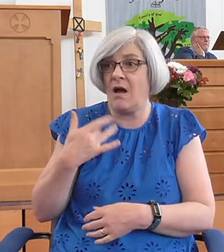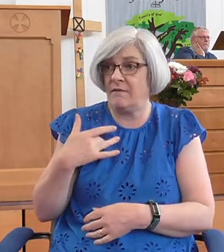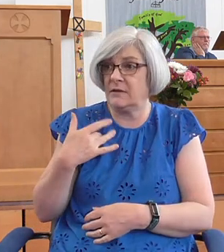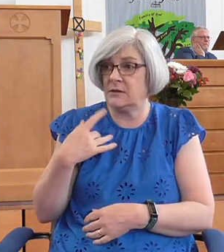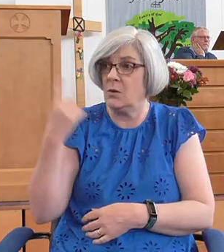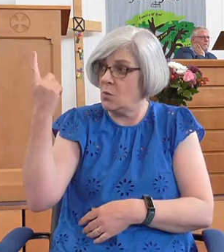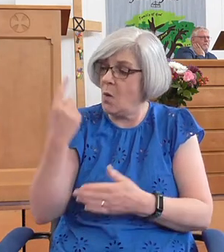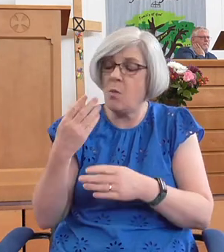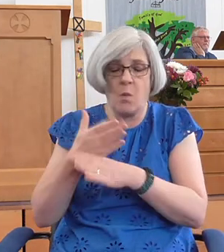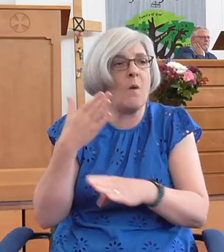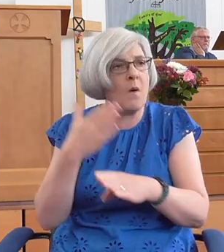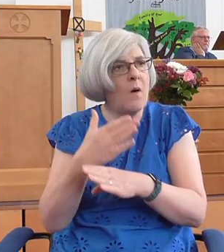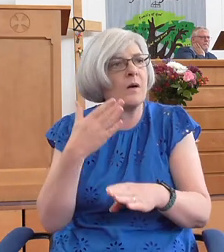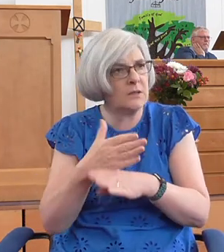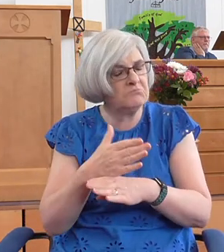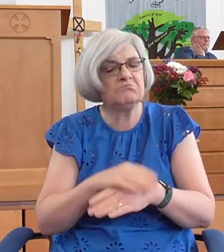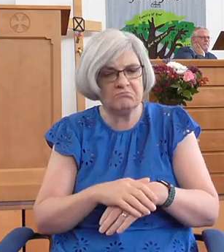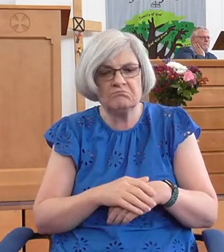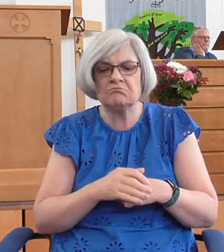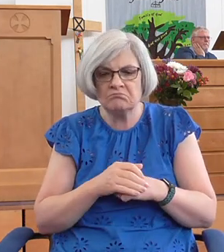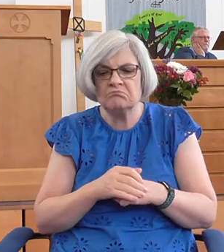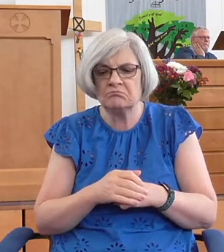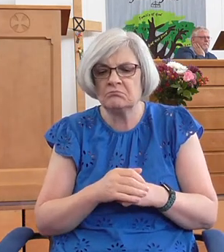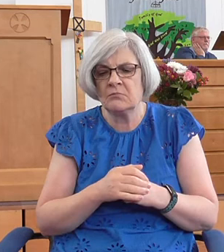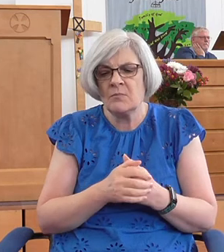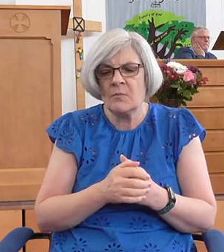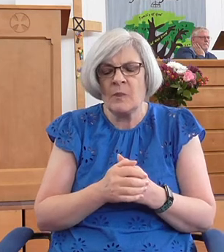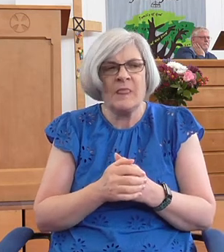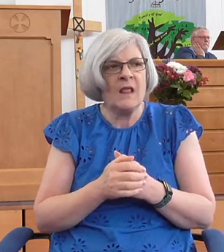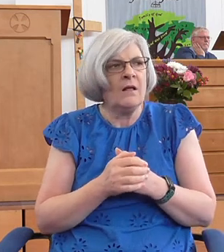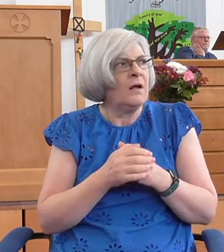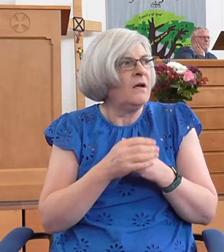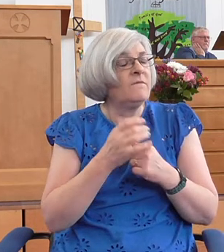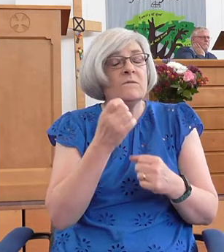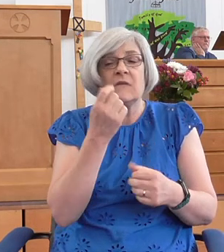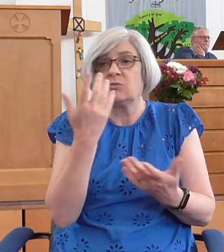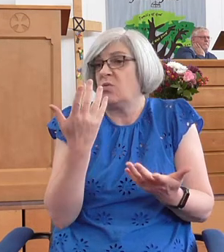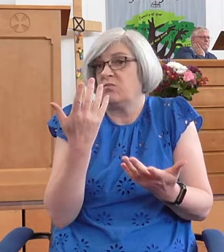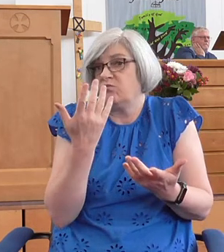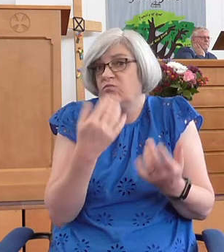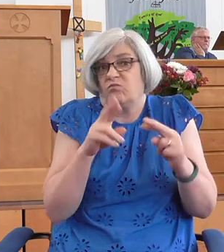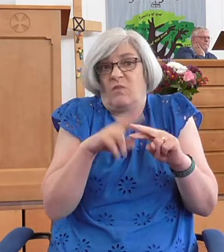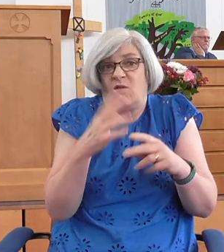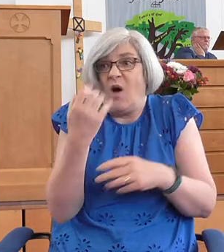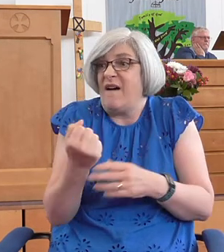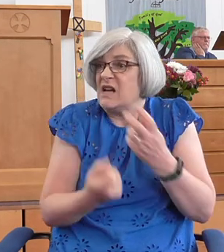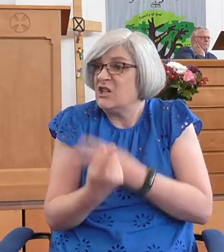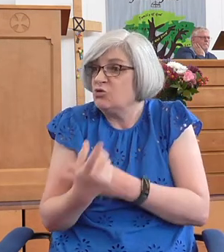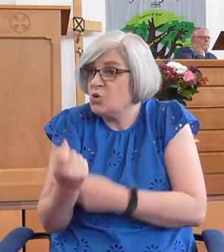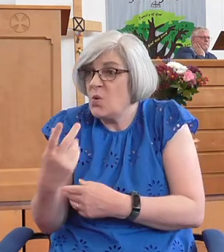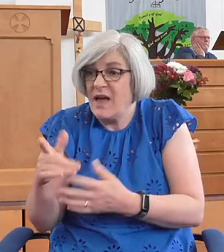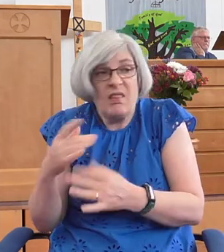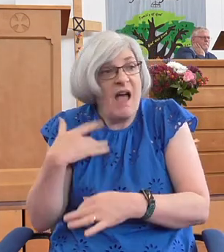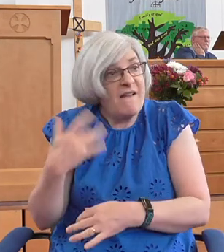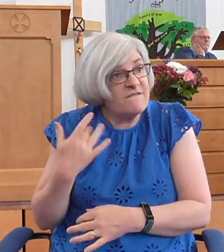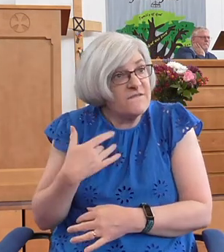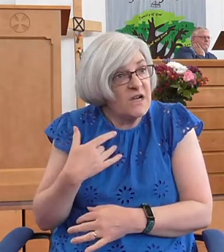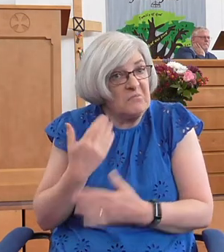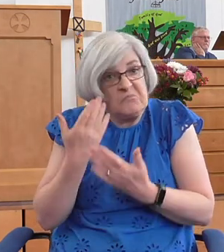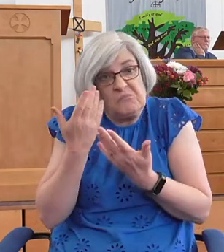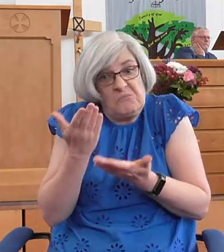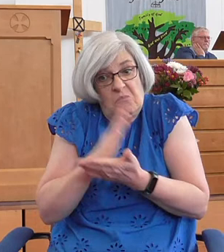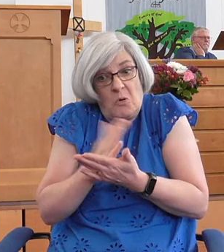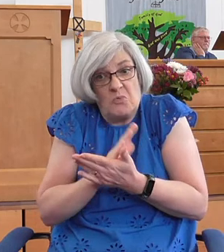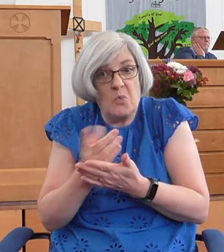actually invites us that kind of testing. You have an issue in your life, you don't know what to do, check the instructions in the